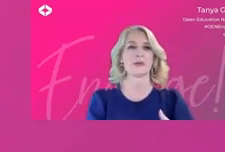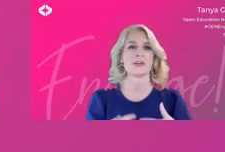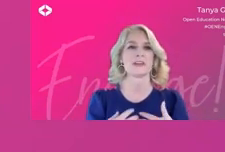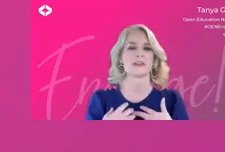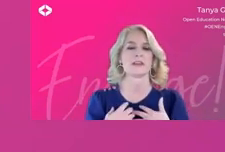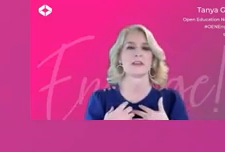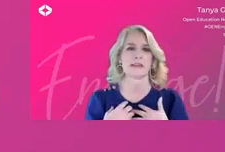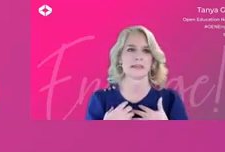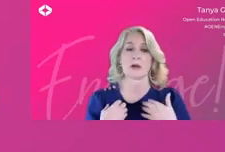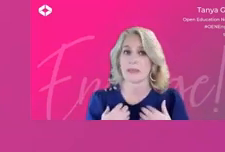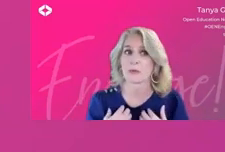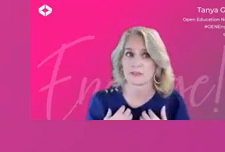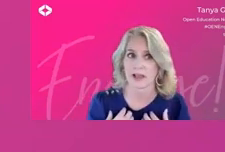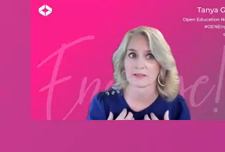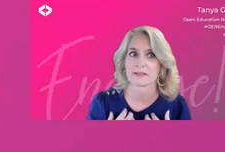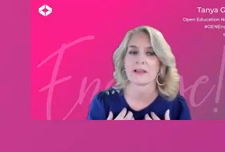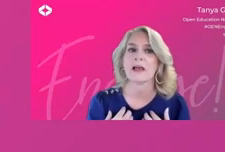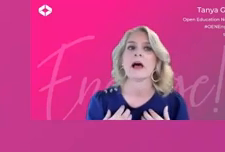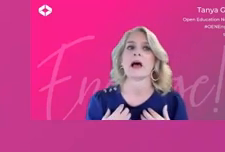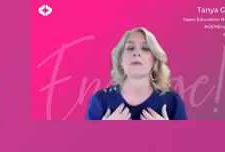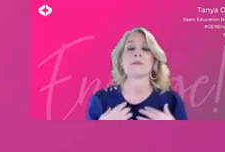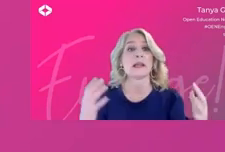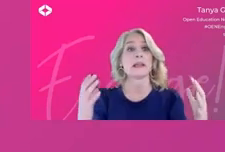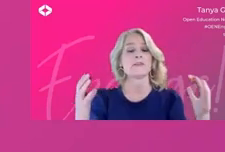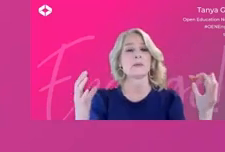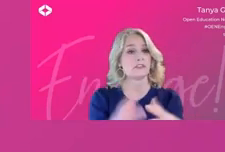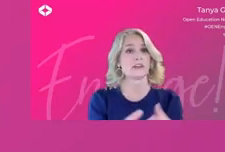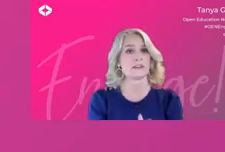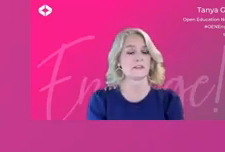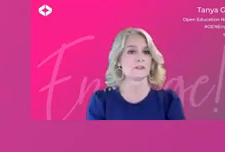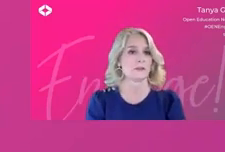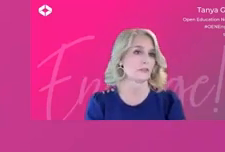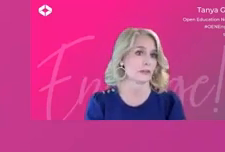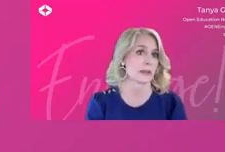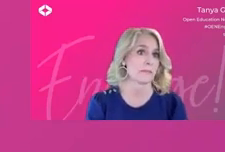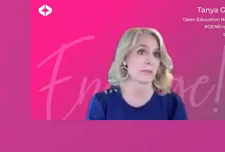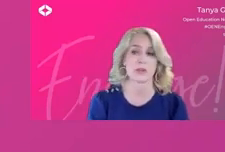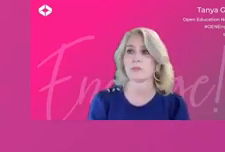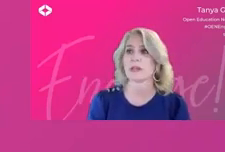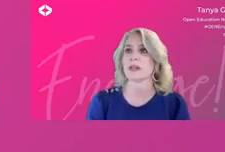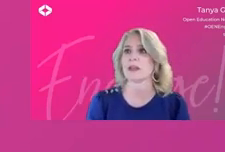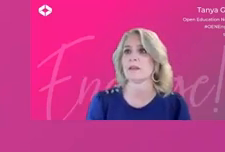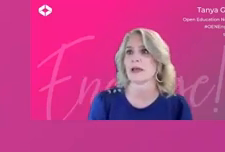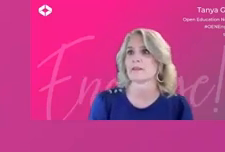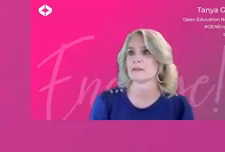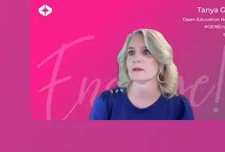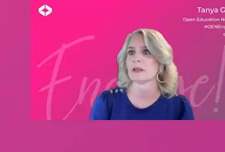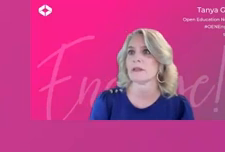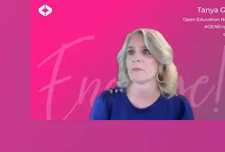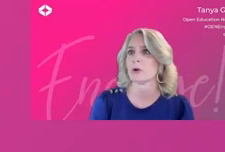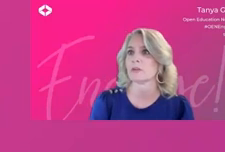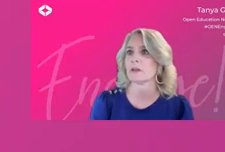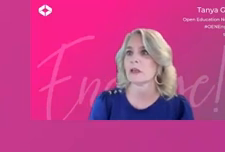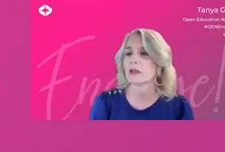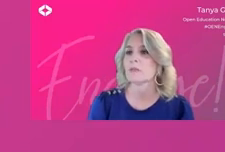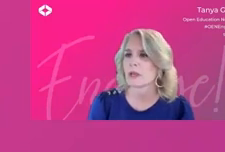applicants that you couldn't even take them all? That was us. But if it was just institutionally, maybe you'd be in